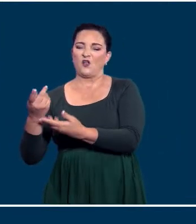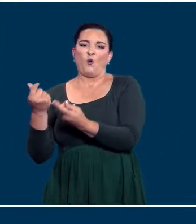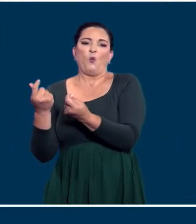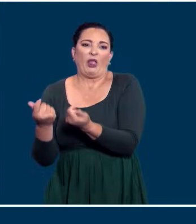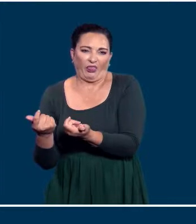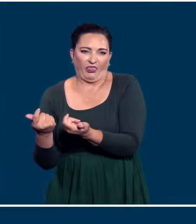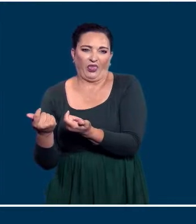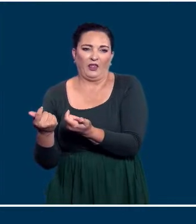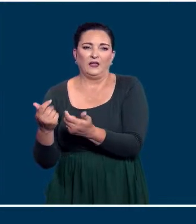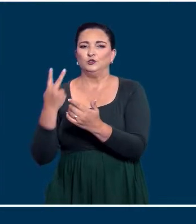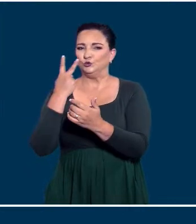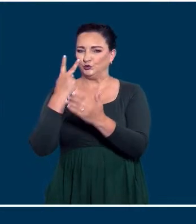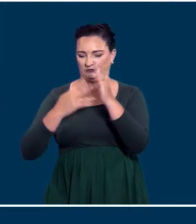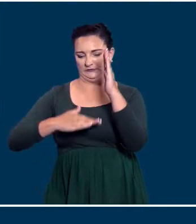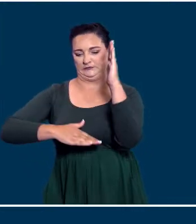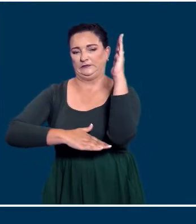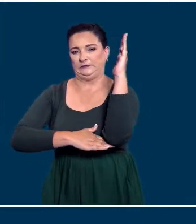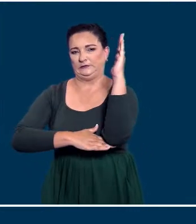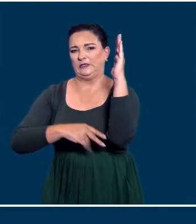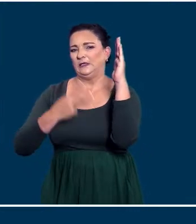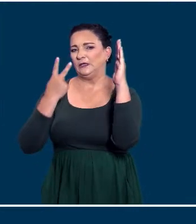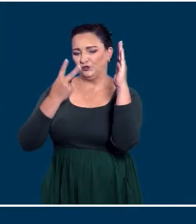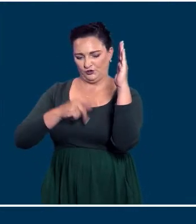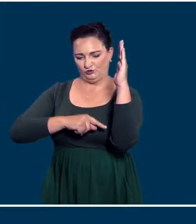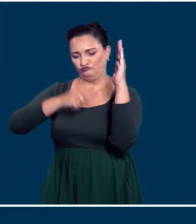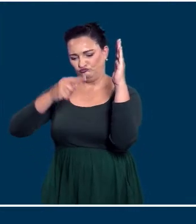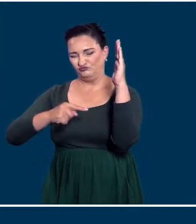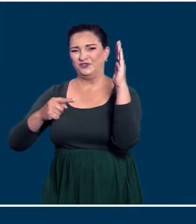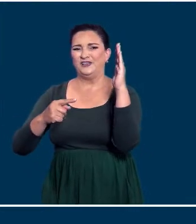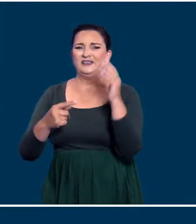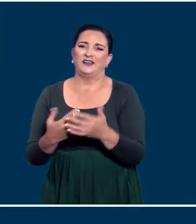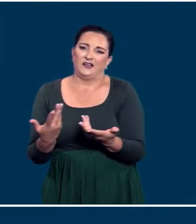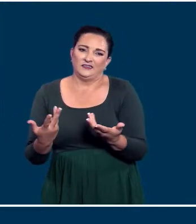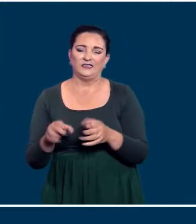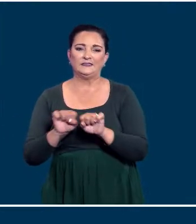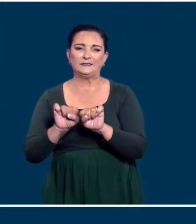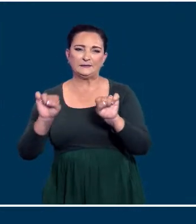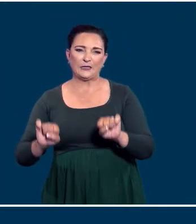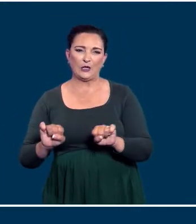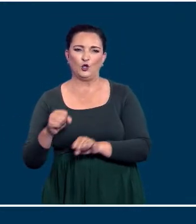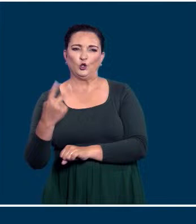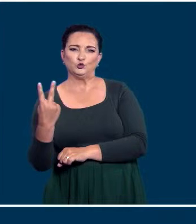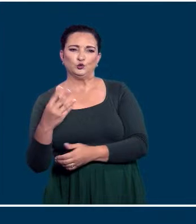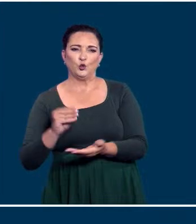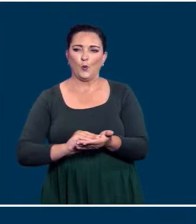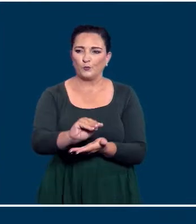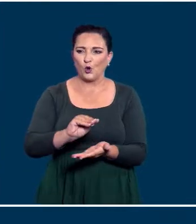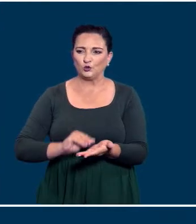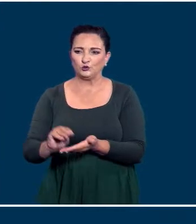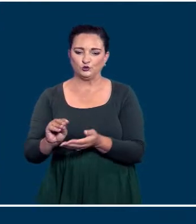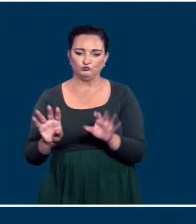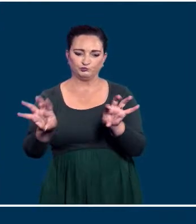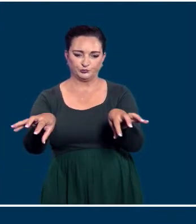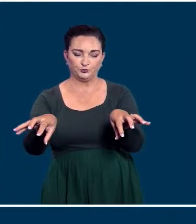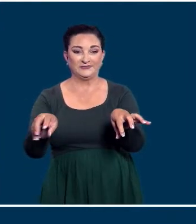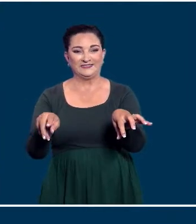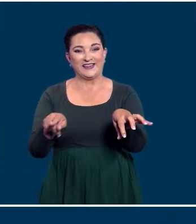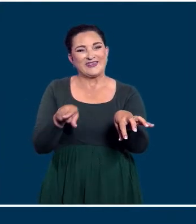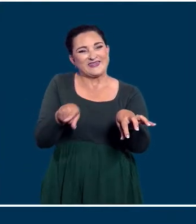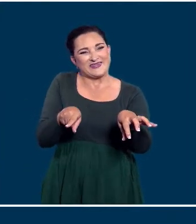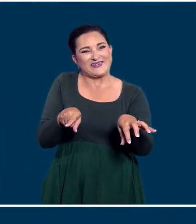the withdrawal from the two-pot system, which is showing you the actual rand volumes on the right-hand